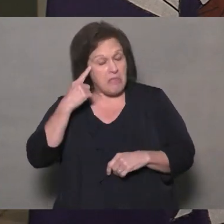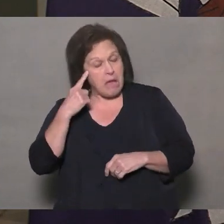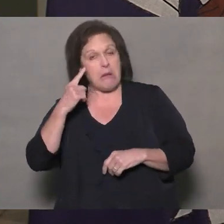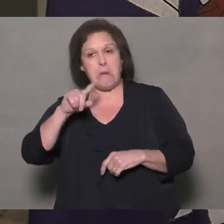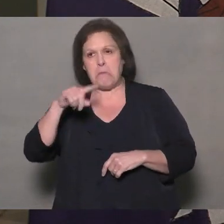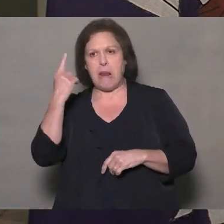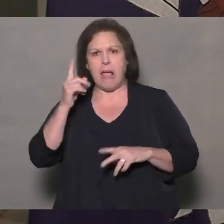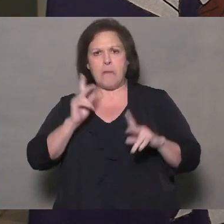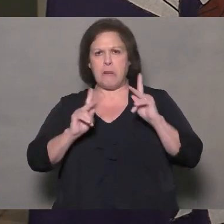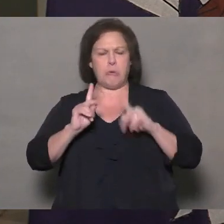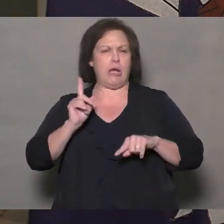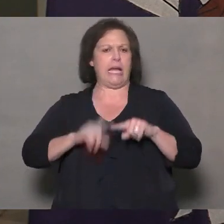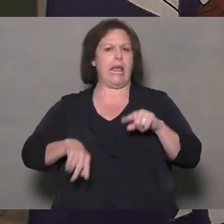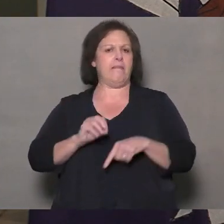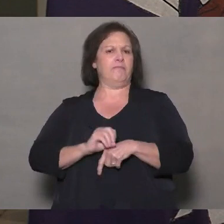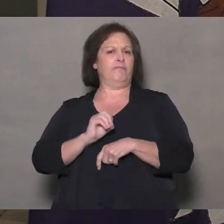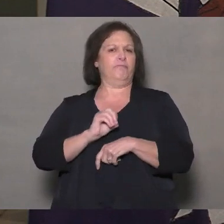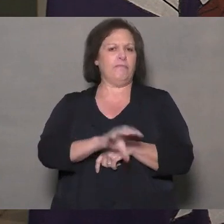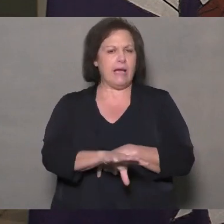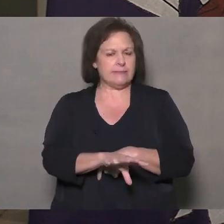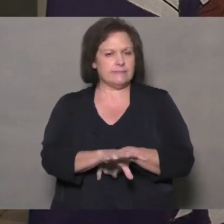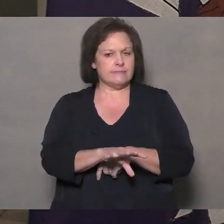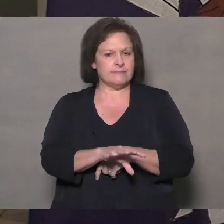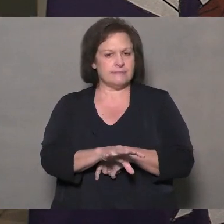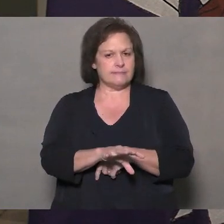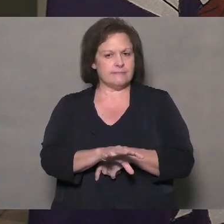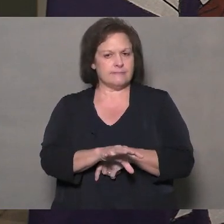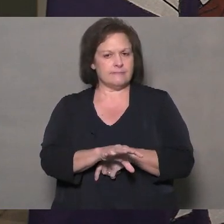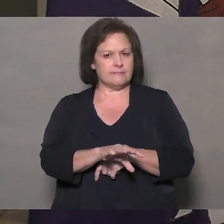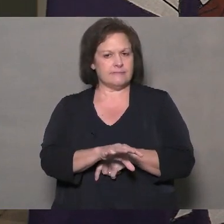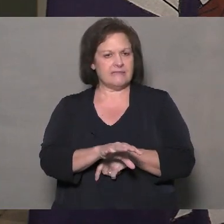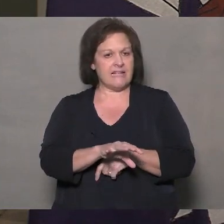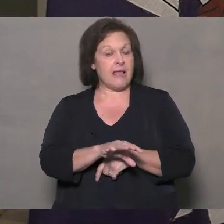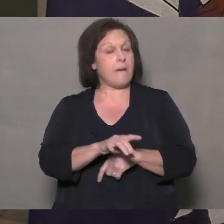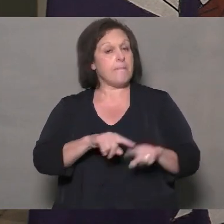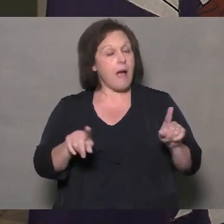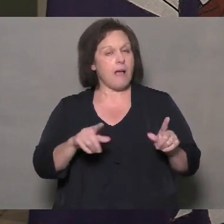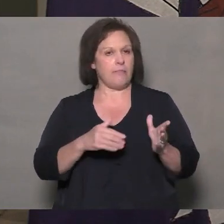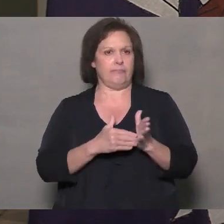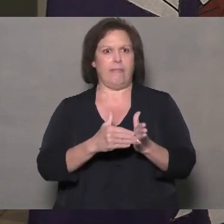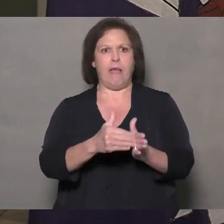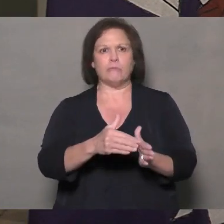could not be infected, and thousands died.